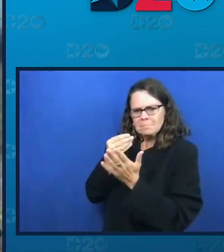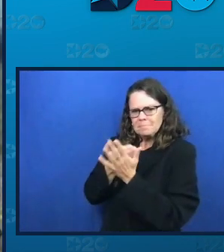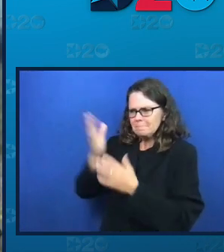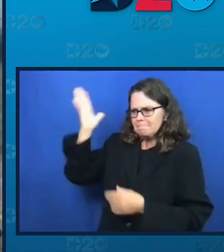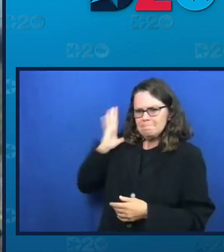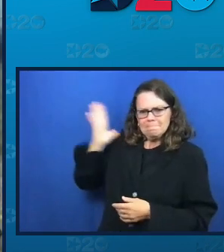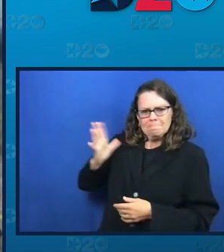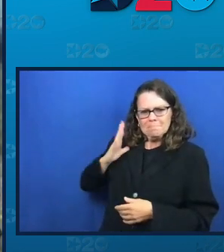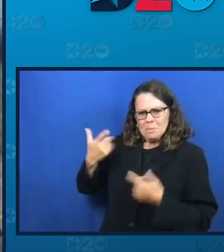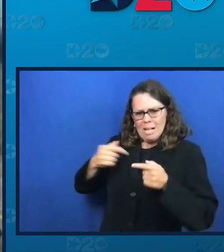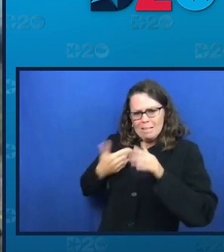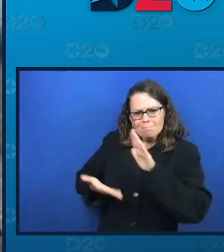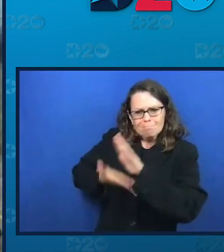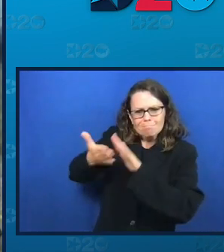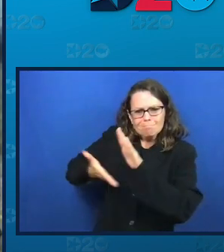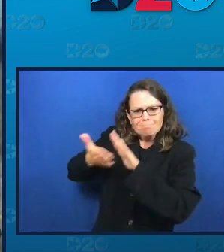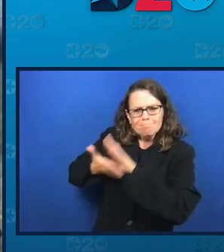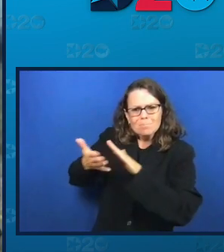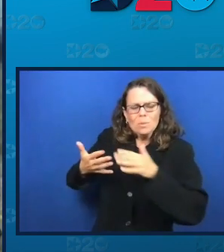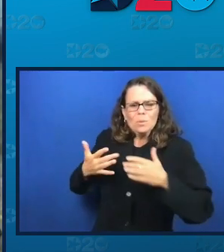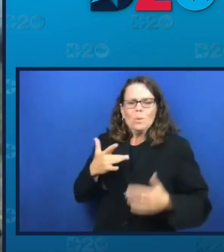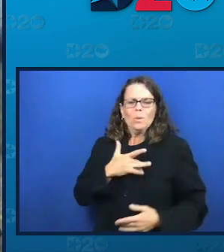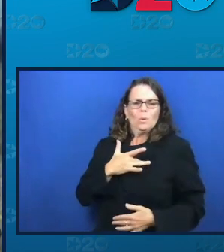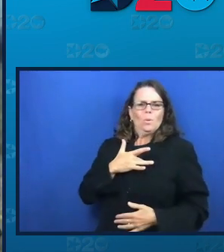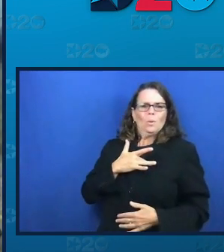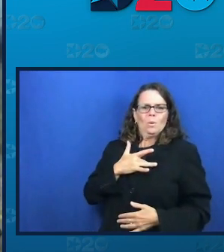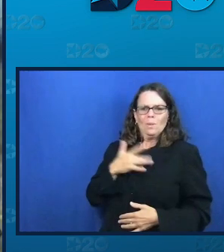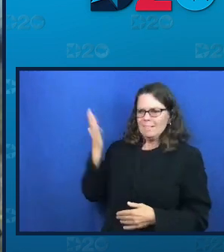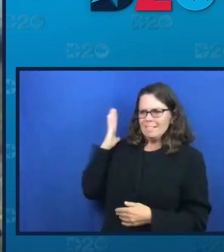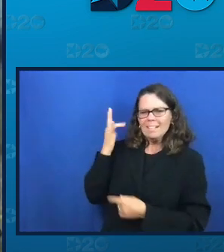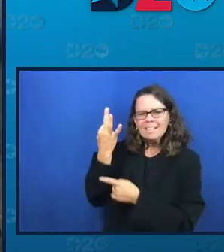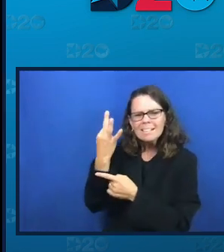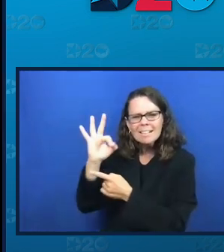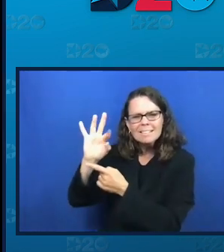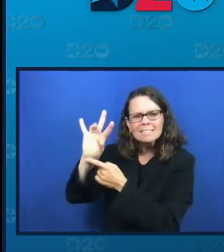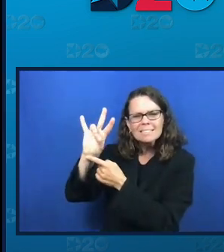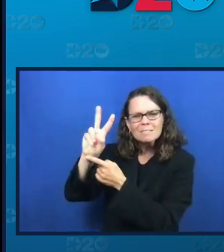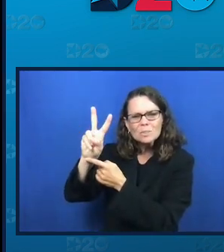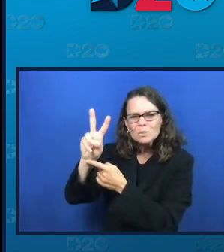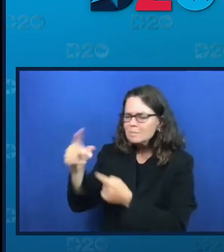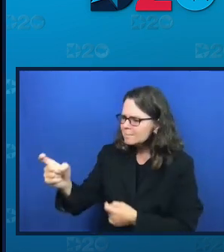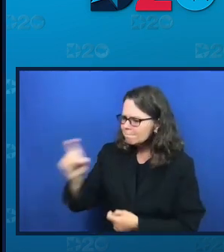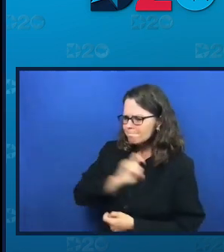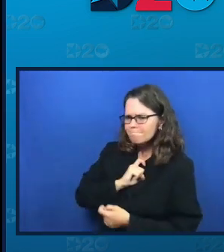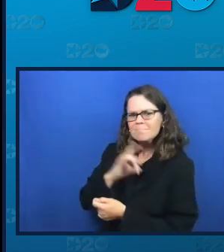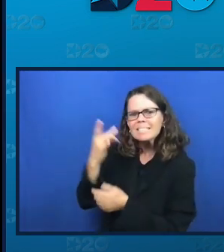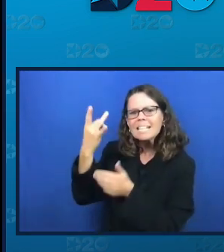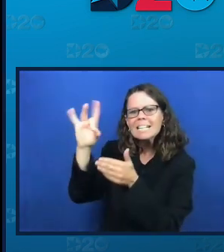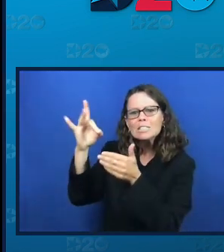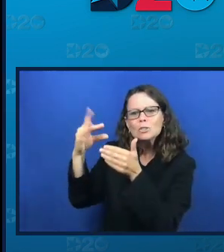by saying thank you. And that just blew me away.